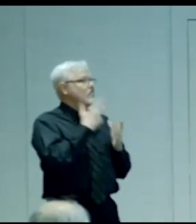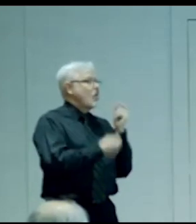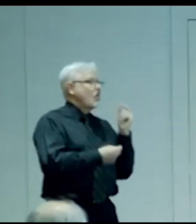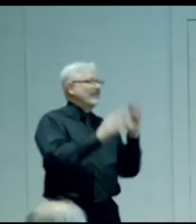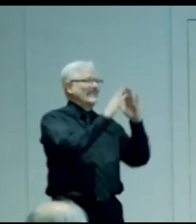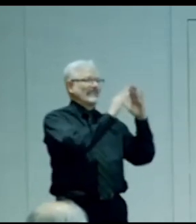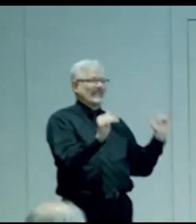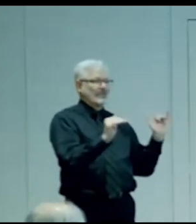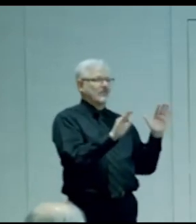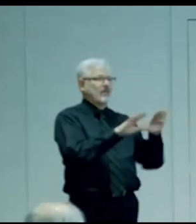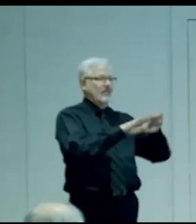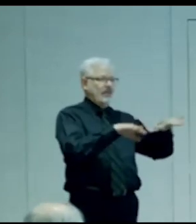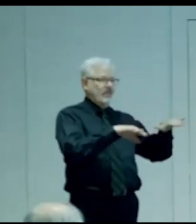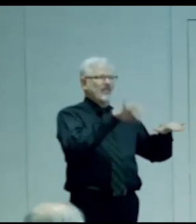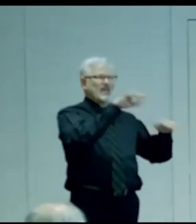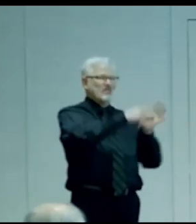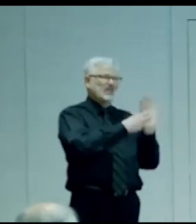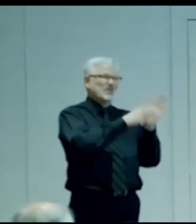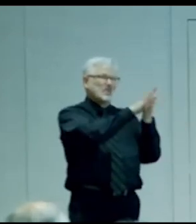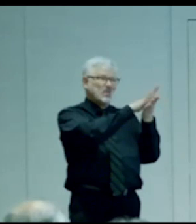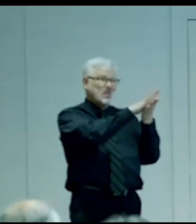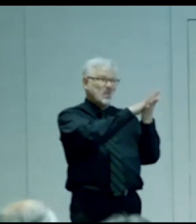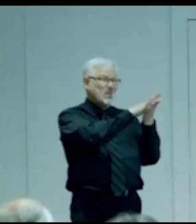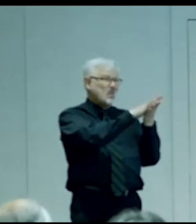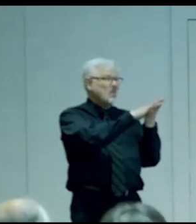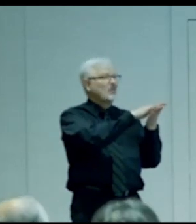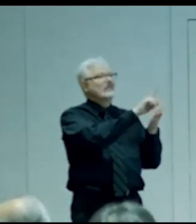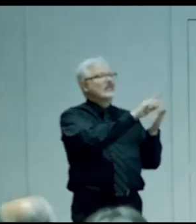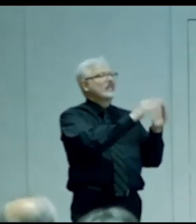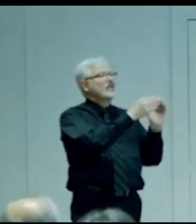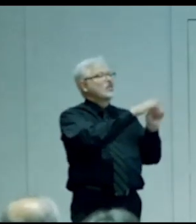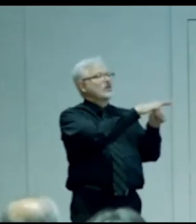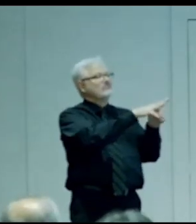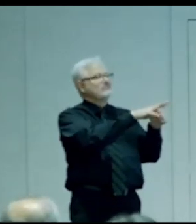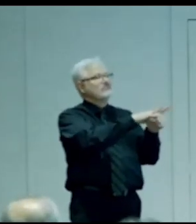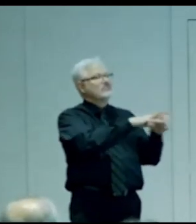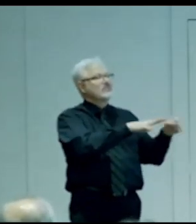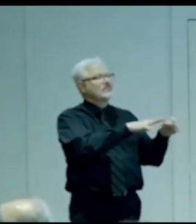system level, which involves the school, the neighborhood in which the